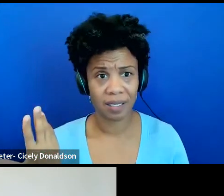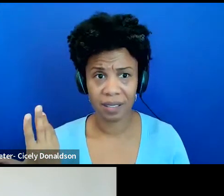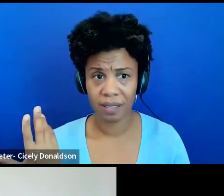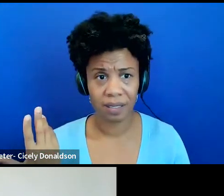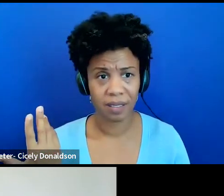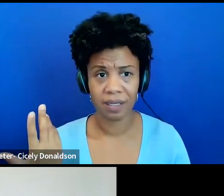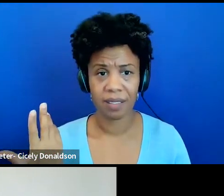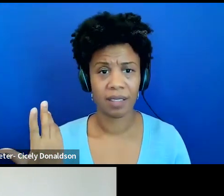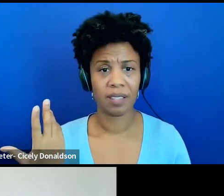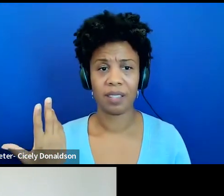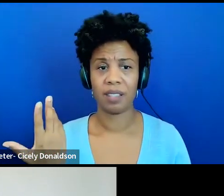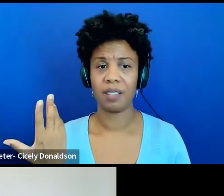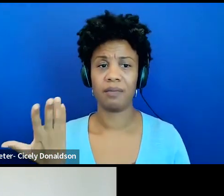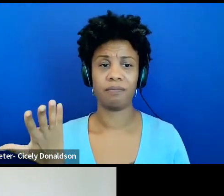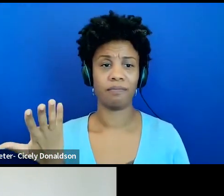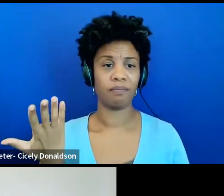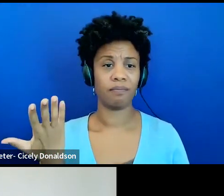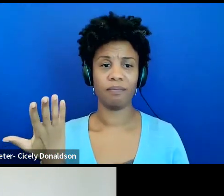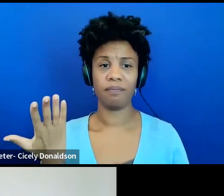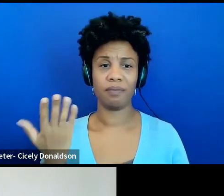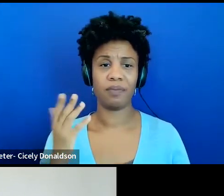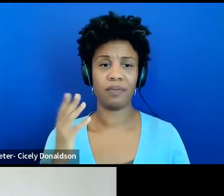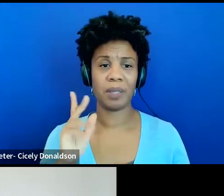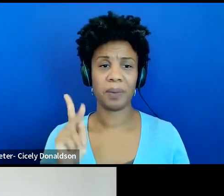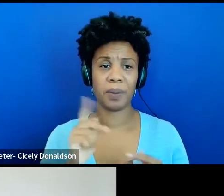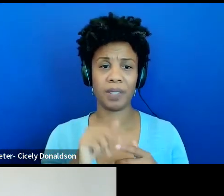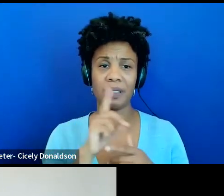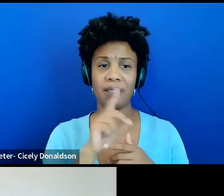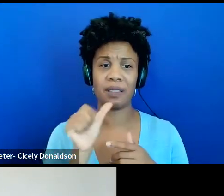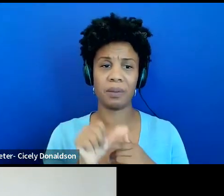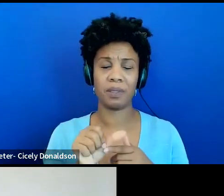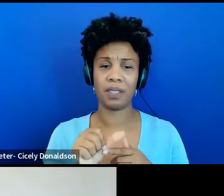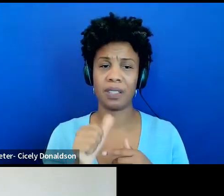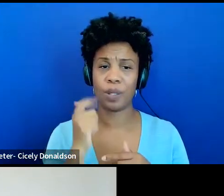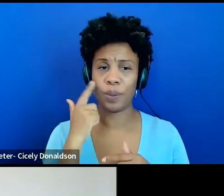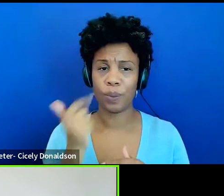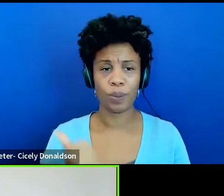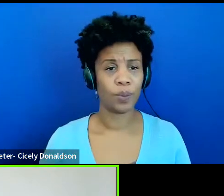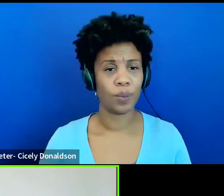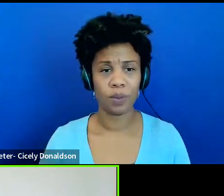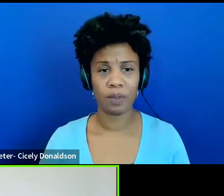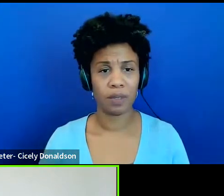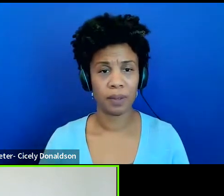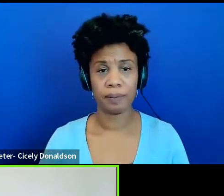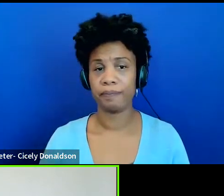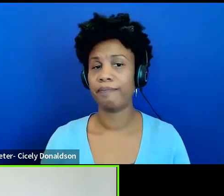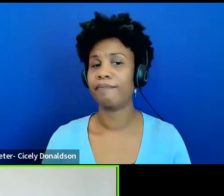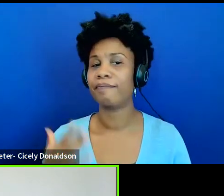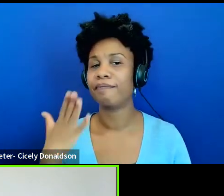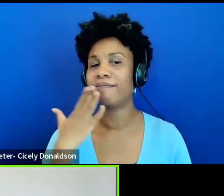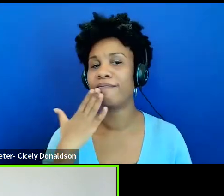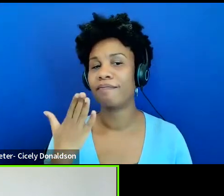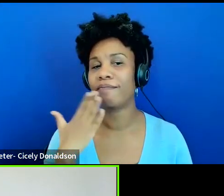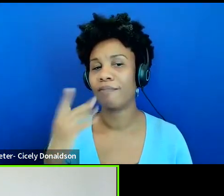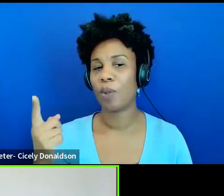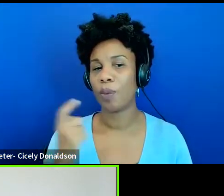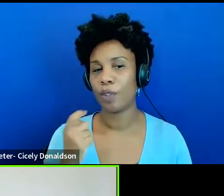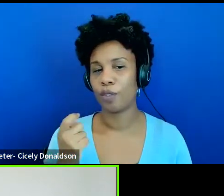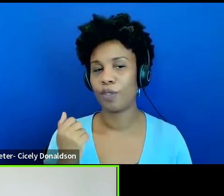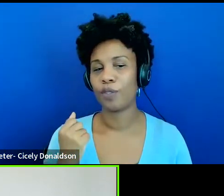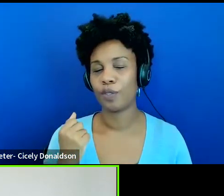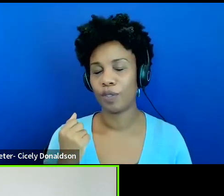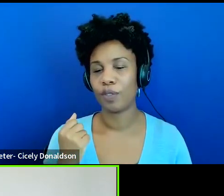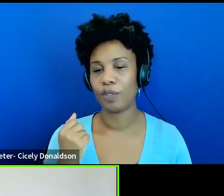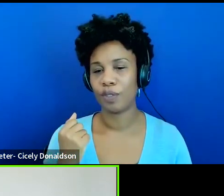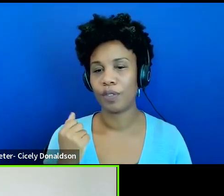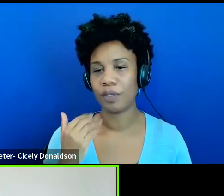for our community of persons with disabilities. All right, thank you so very much for your question, Mrs. Newland